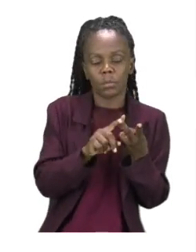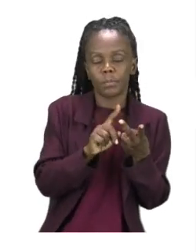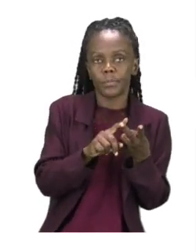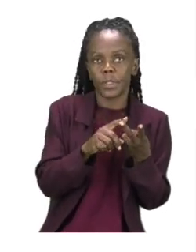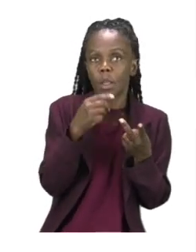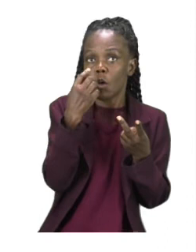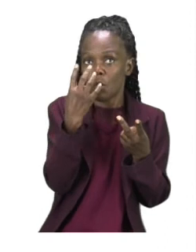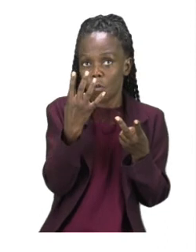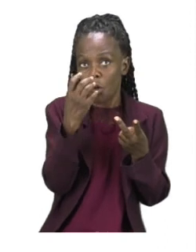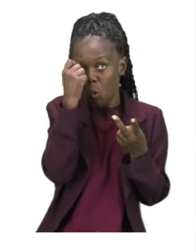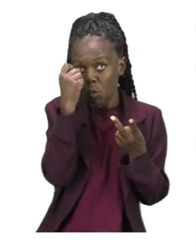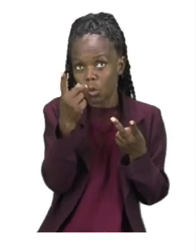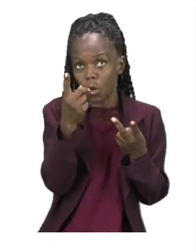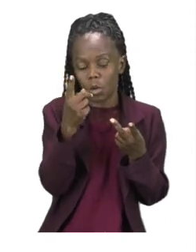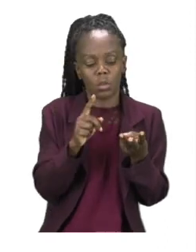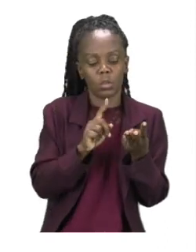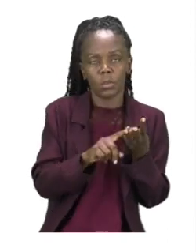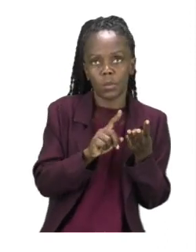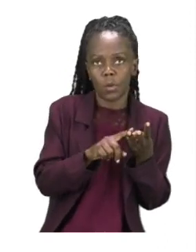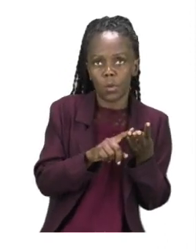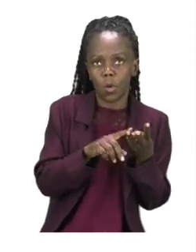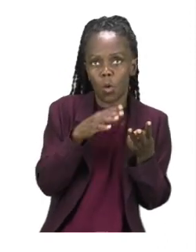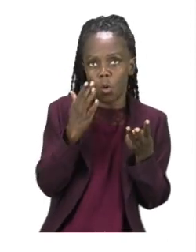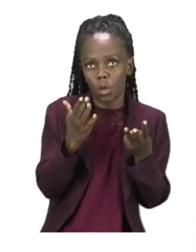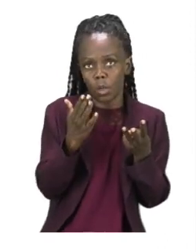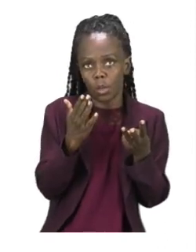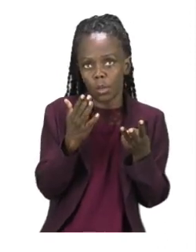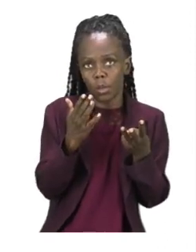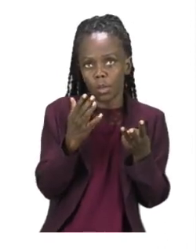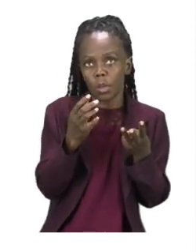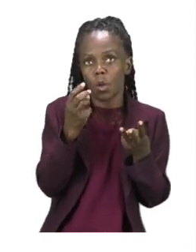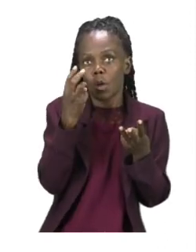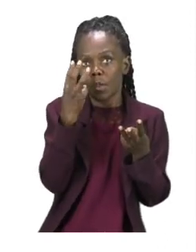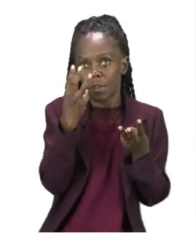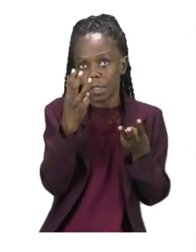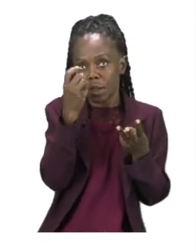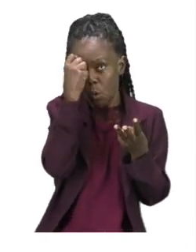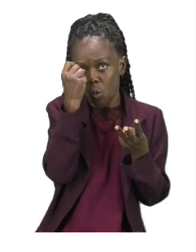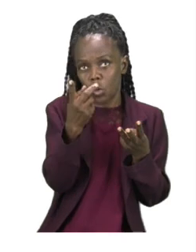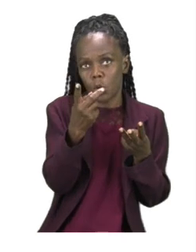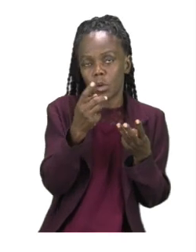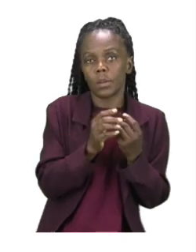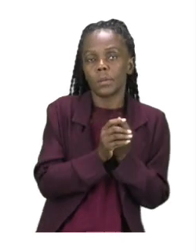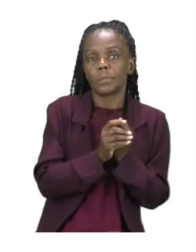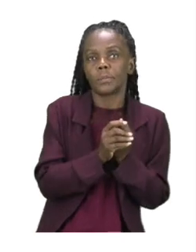4 o'clock? Or is it 3 o'clock?